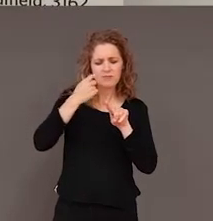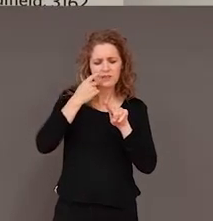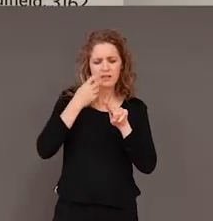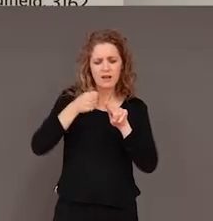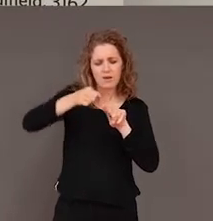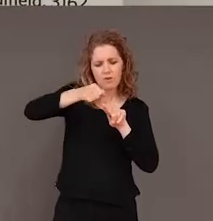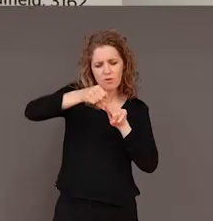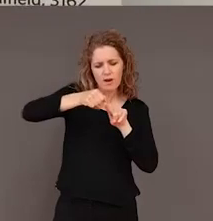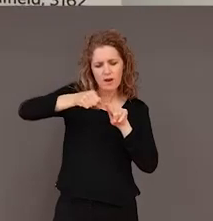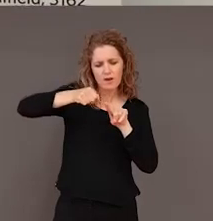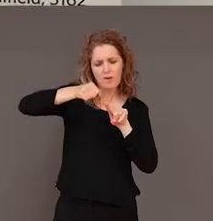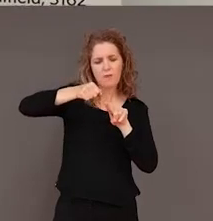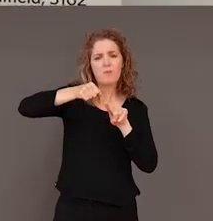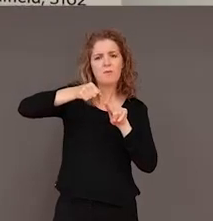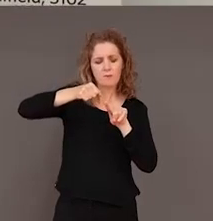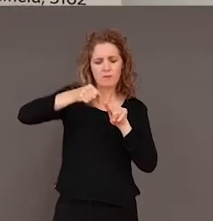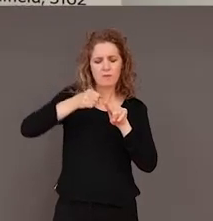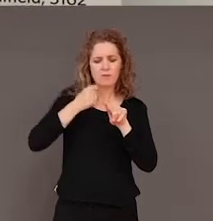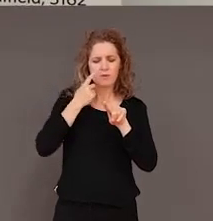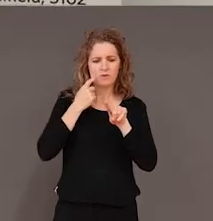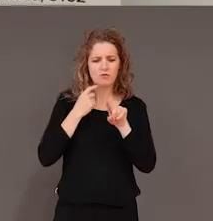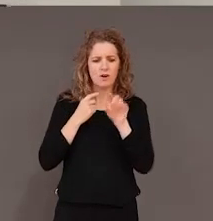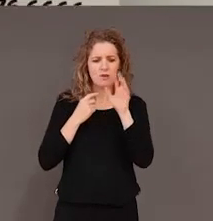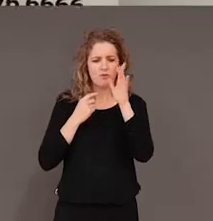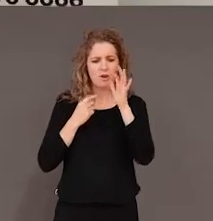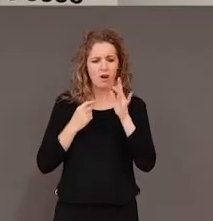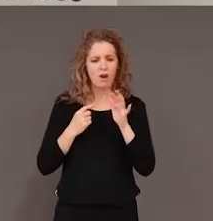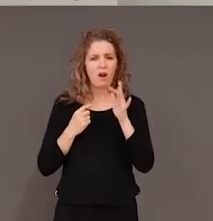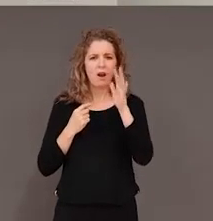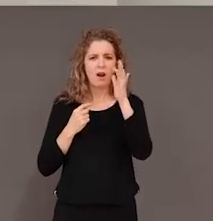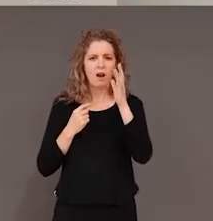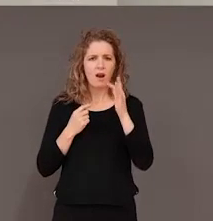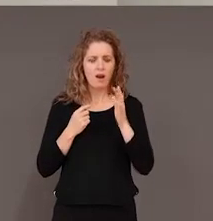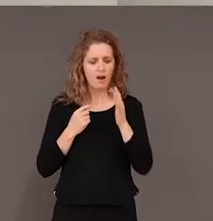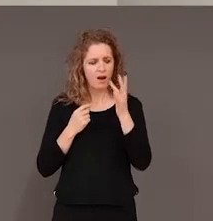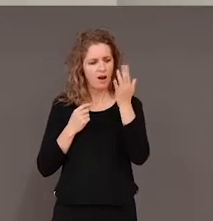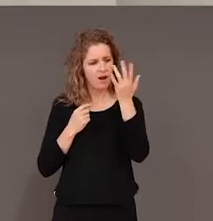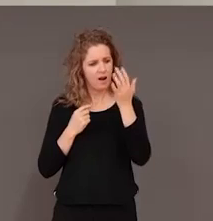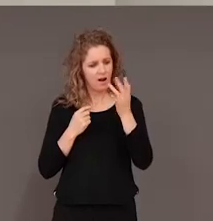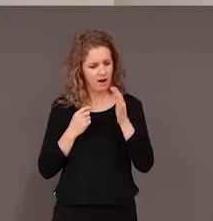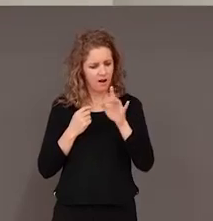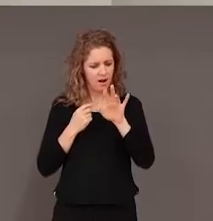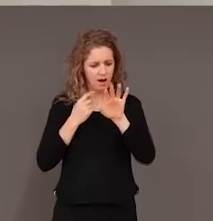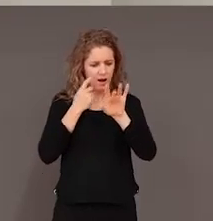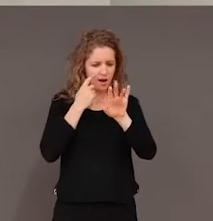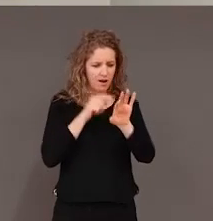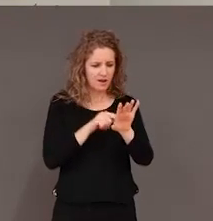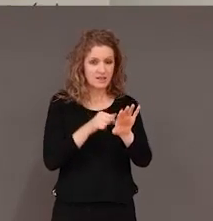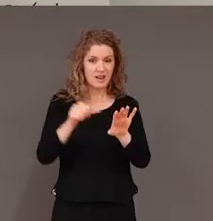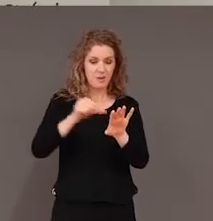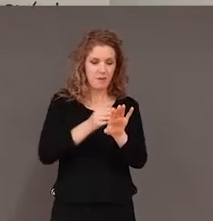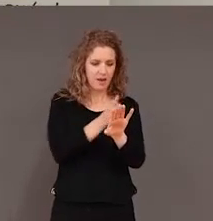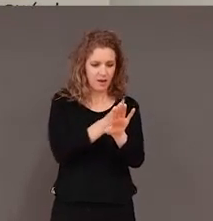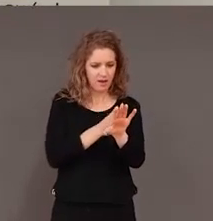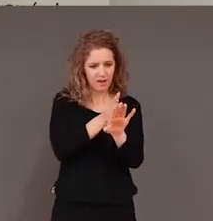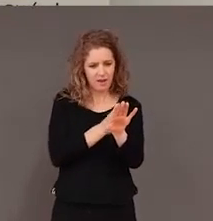also how the cuticle seals your nail in. And then just wriggle your fingers up and down and notice the tendons moving under the skin,